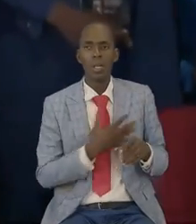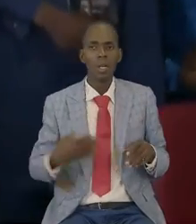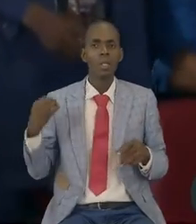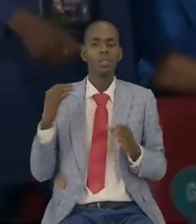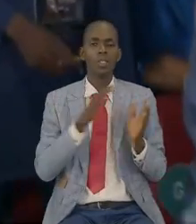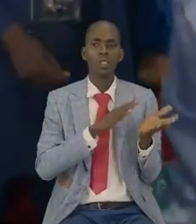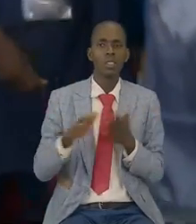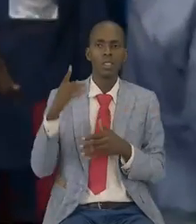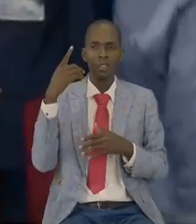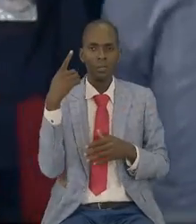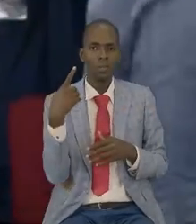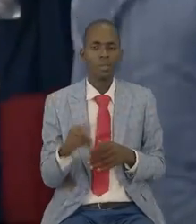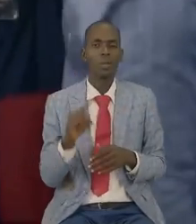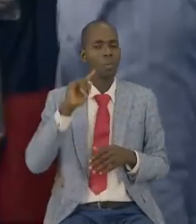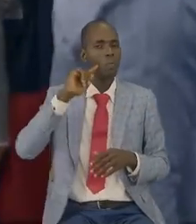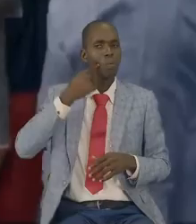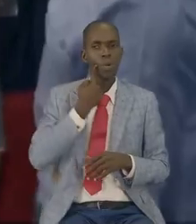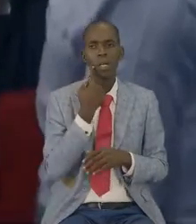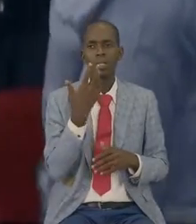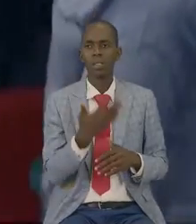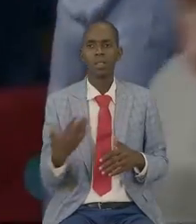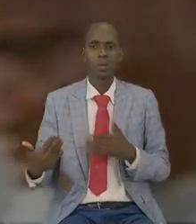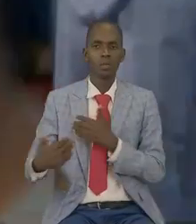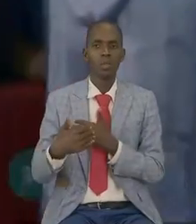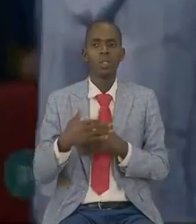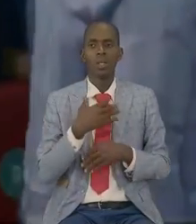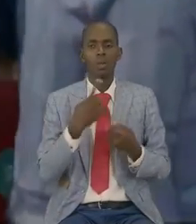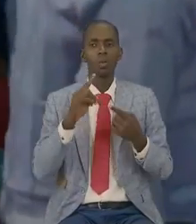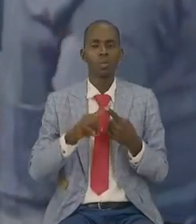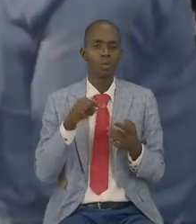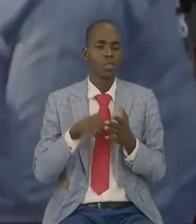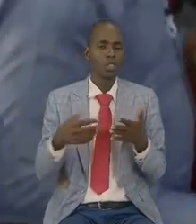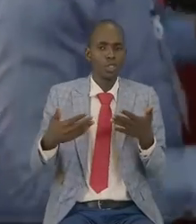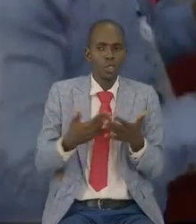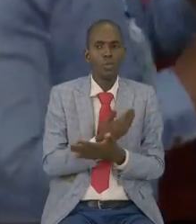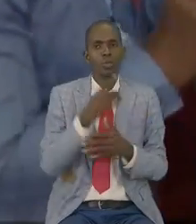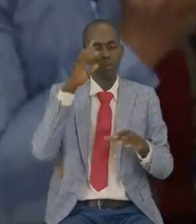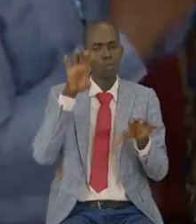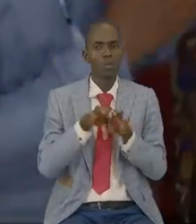behind and come to this new covenant of the Lord.